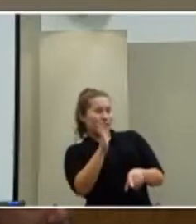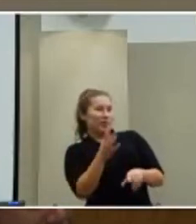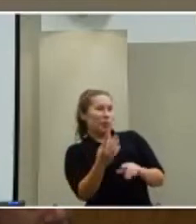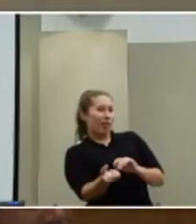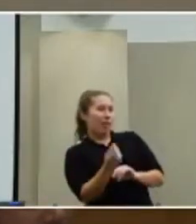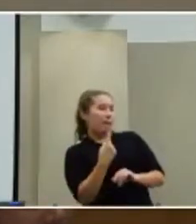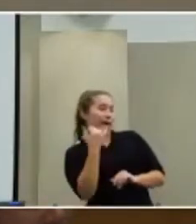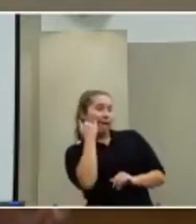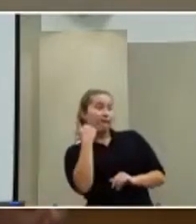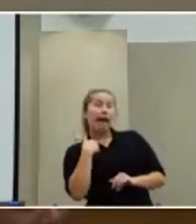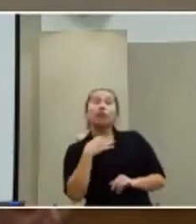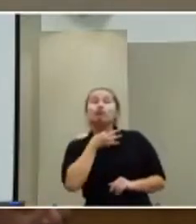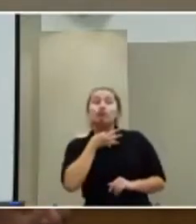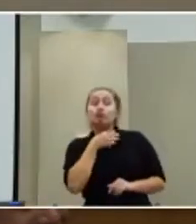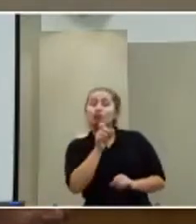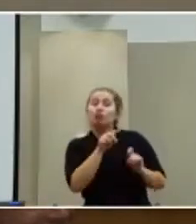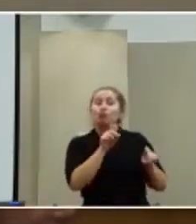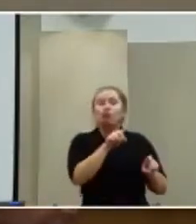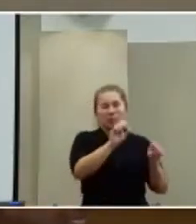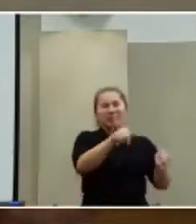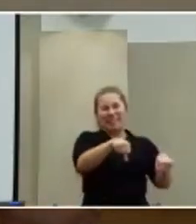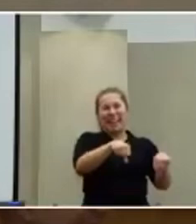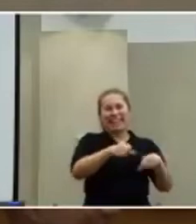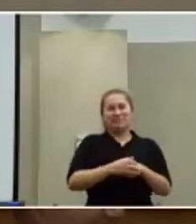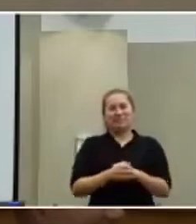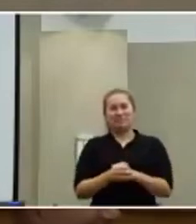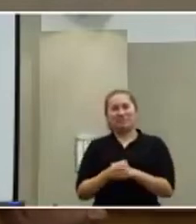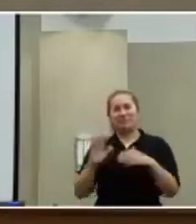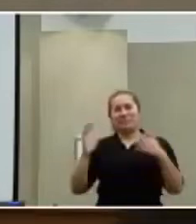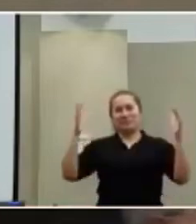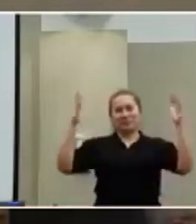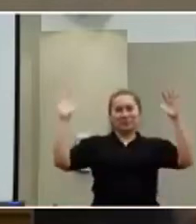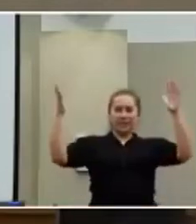some questions that we want answered. Karen?